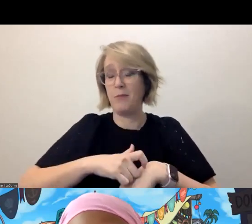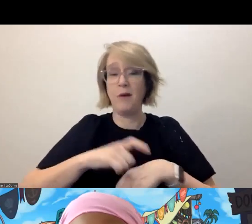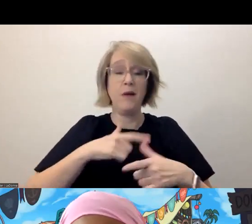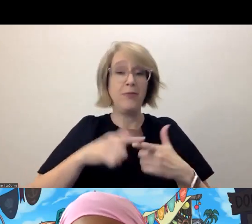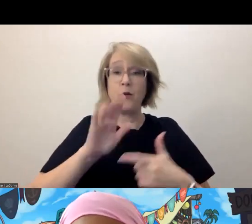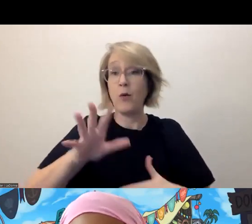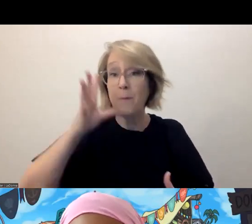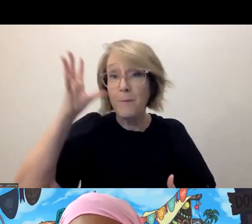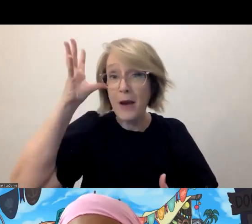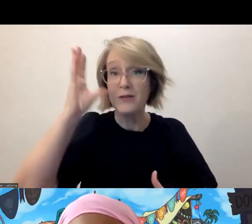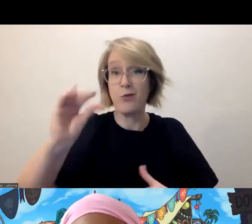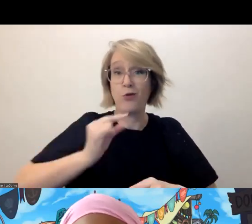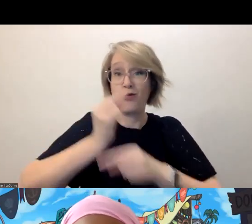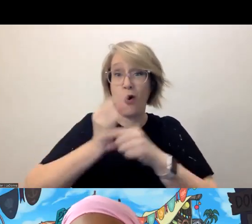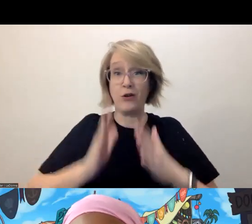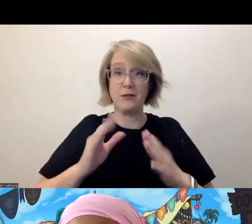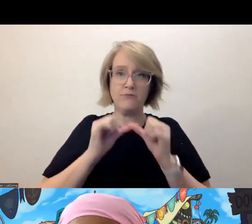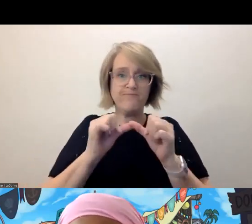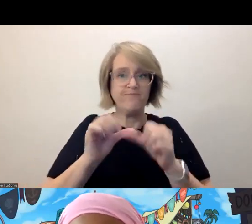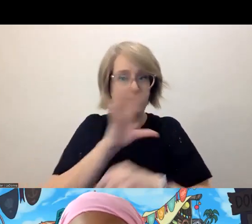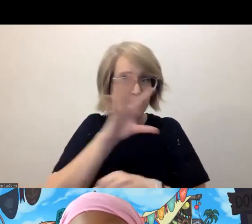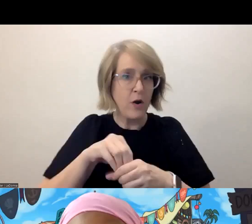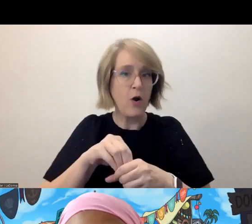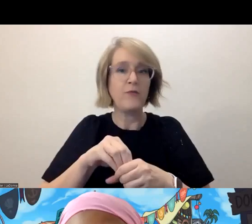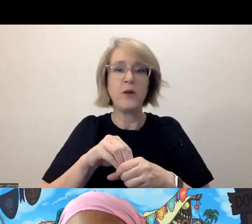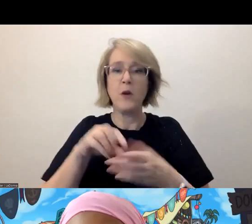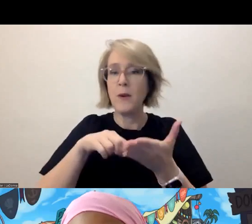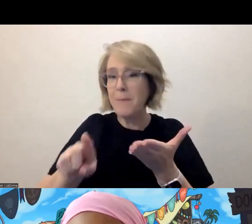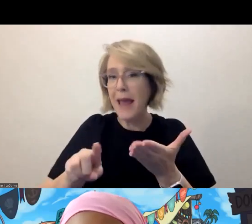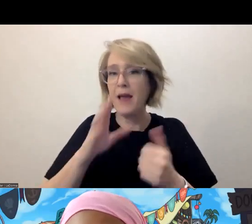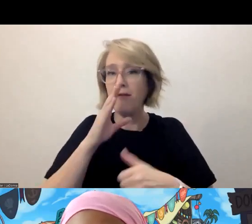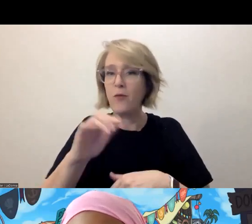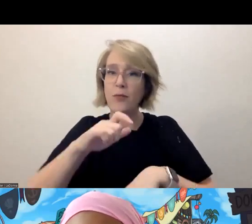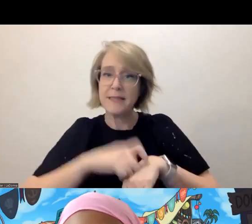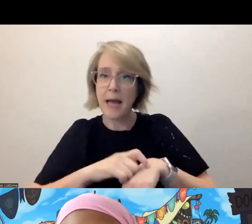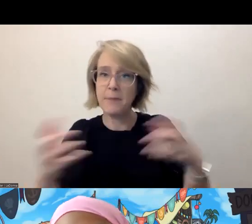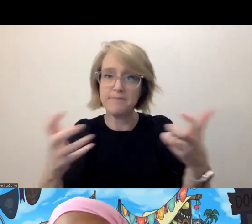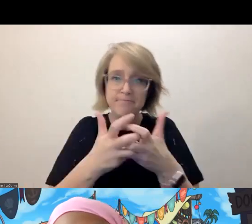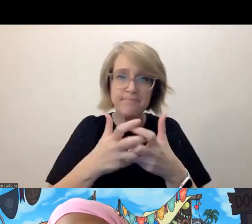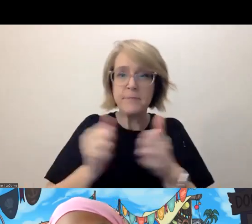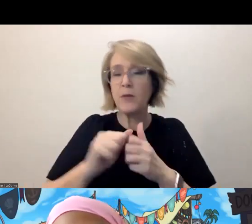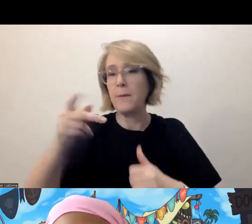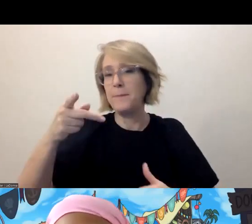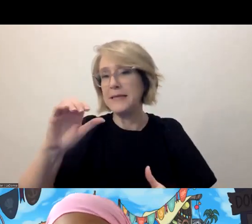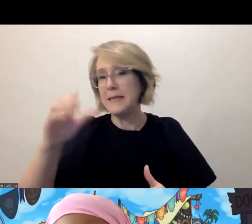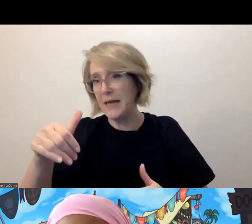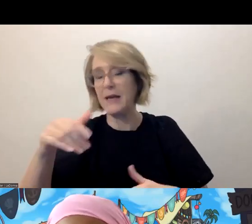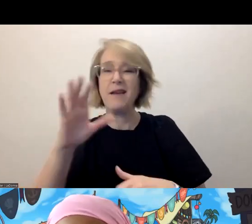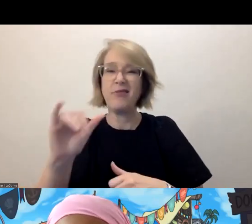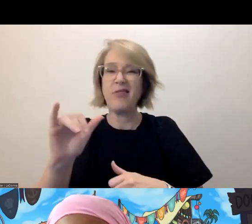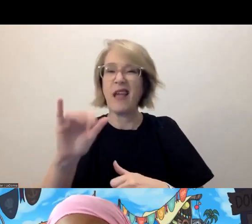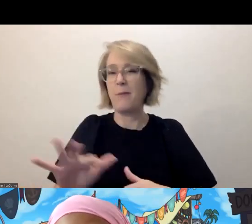parents or her guardians engaged throughout the process. We ping her to schedule a time with her primary care provider. In that same